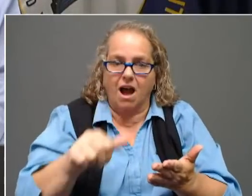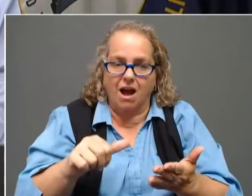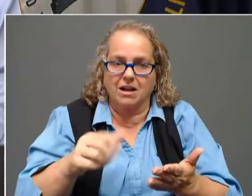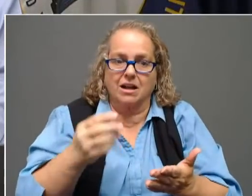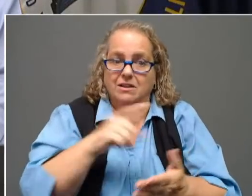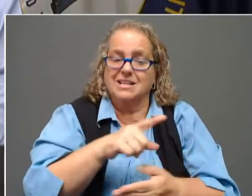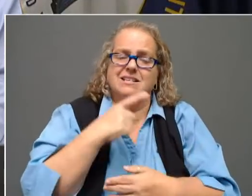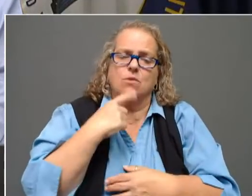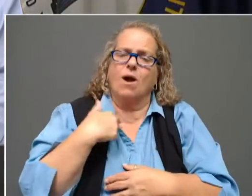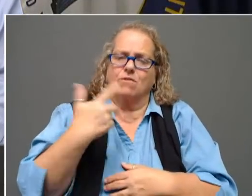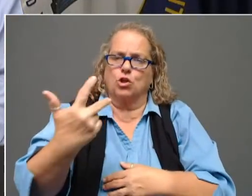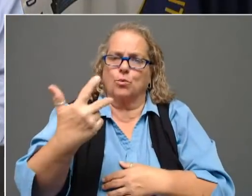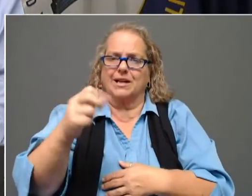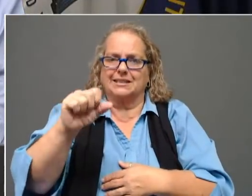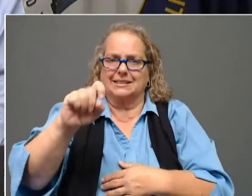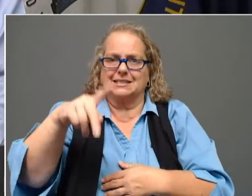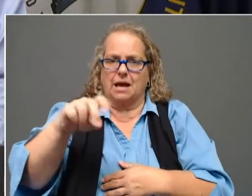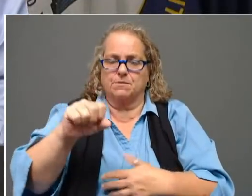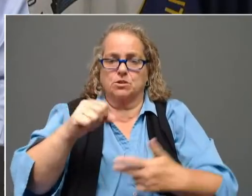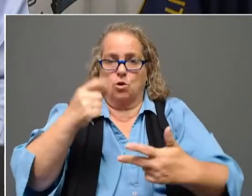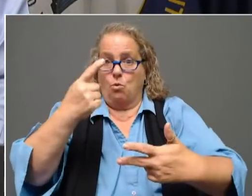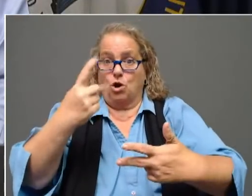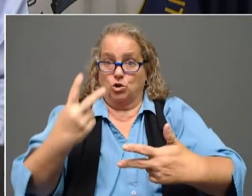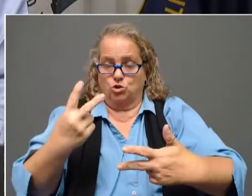just wanted to be crystal clear that